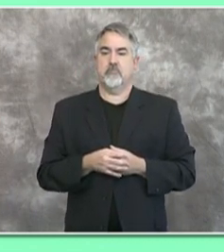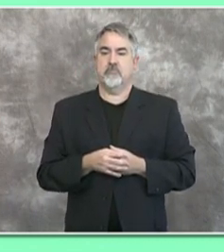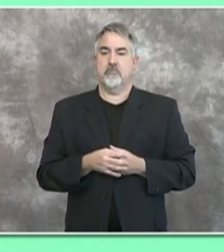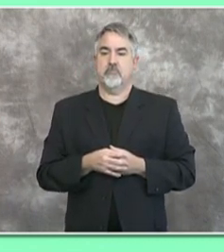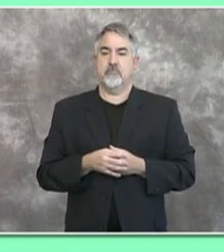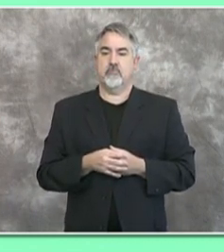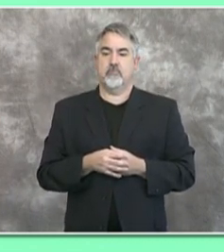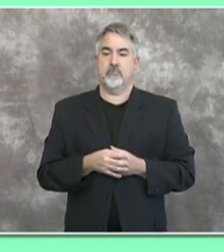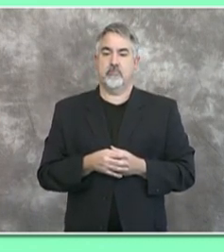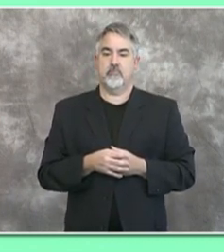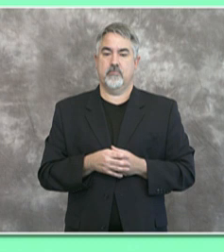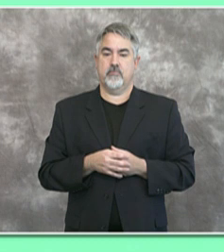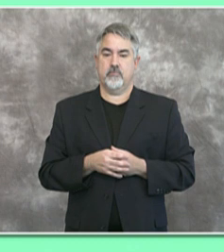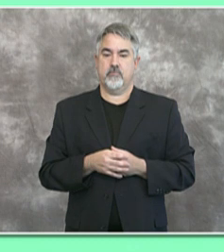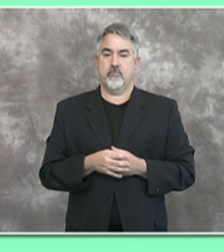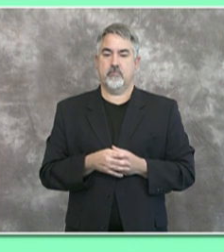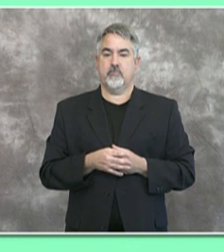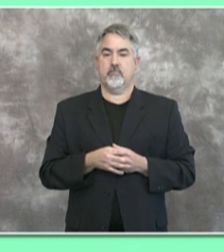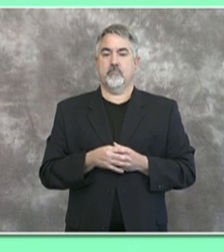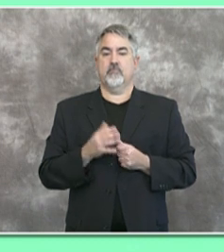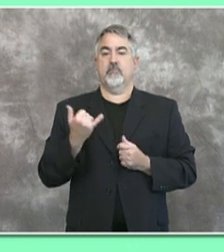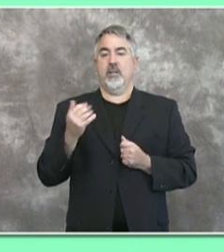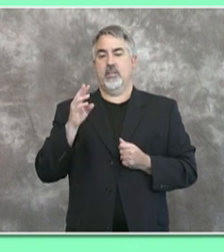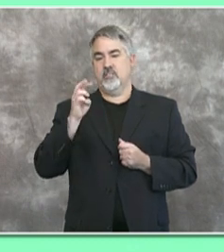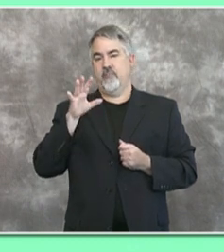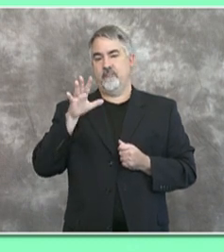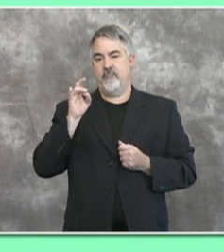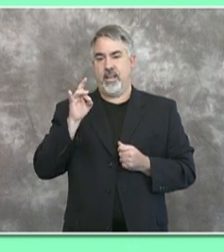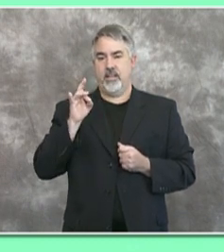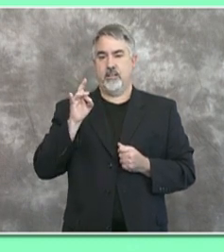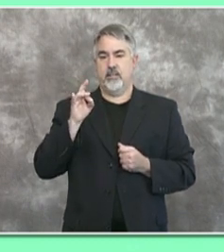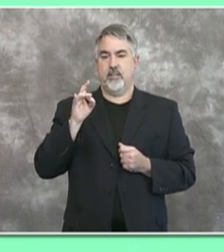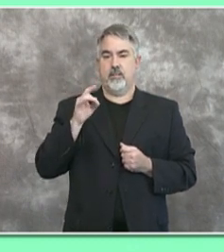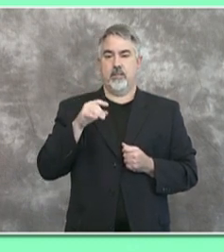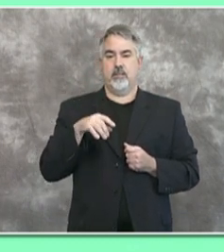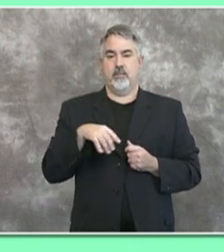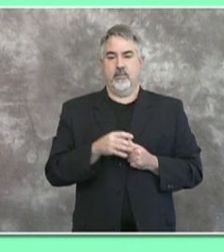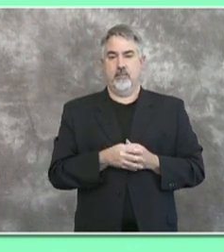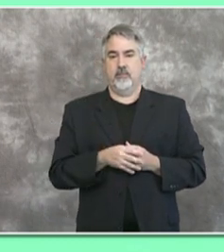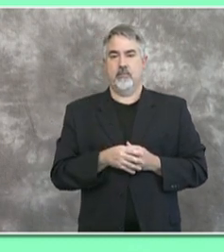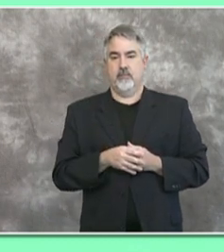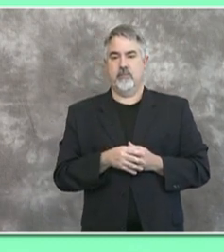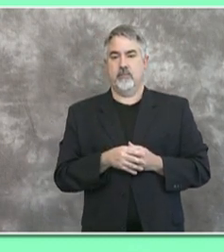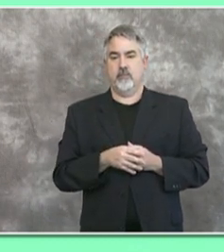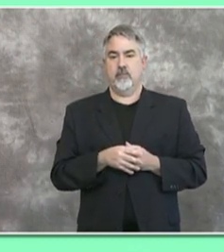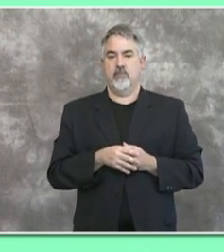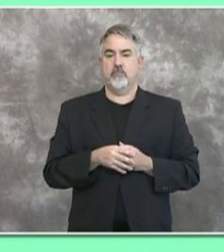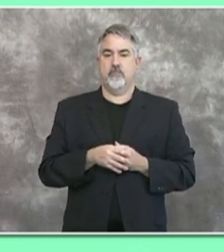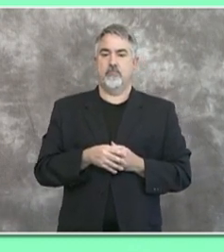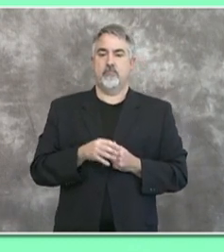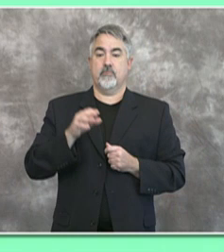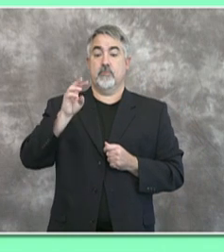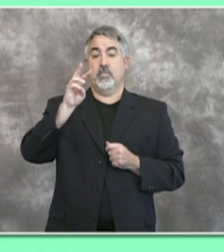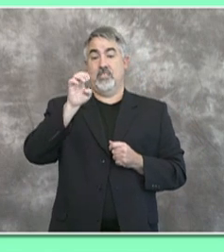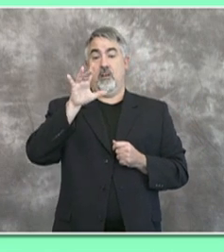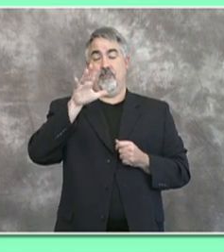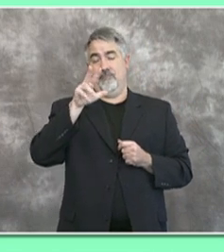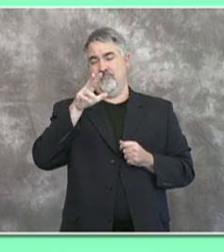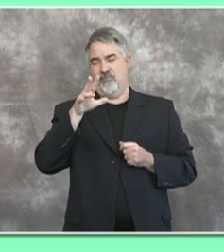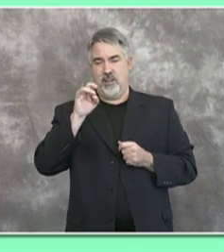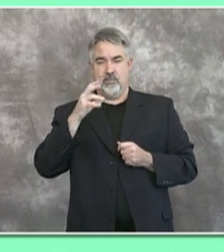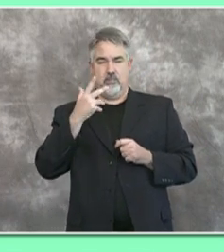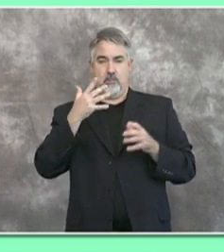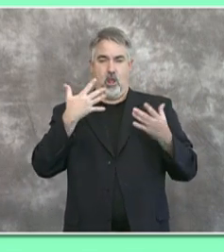are 658, or 23% of the cases have been hospitalized, and of